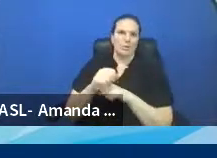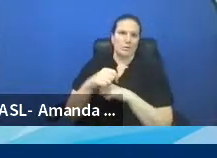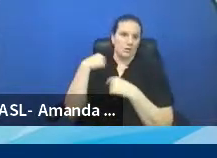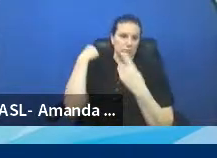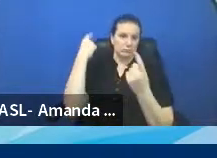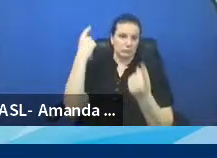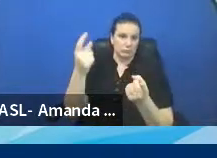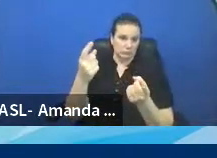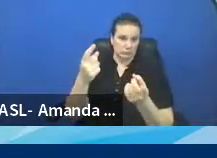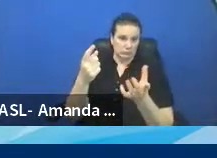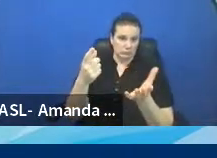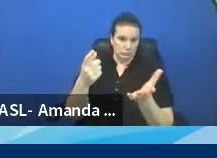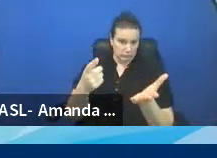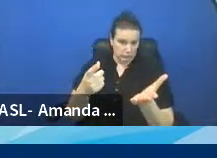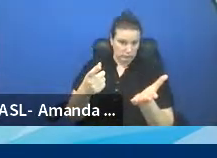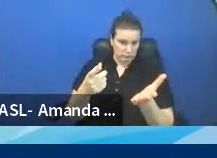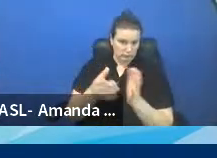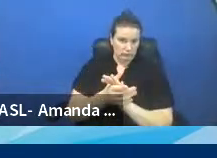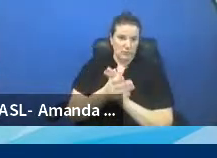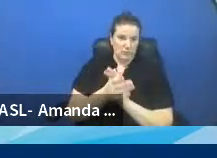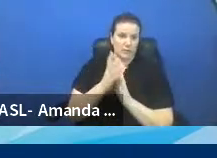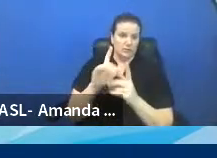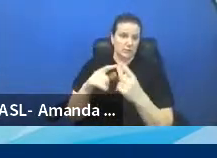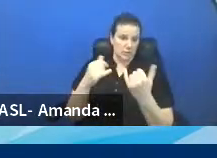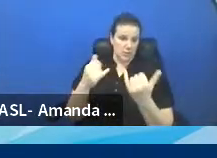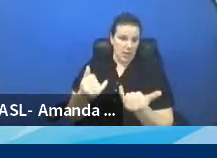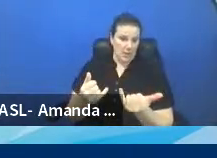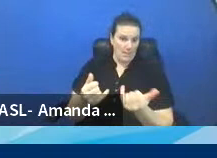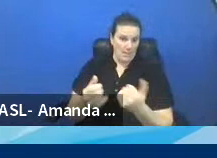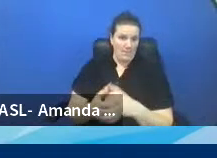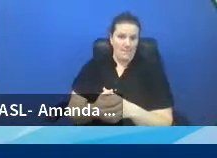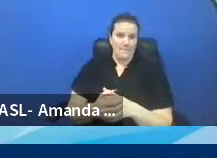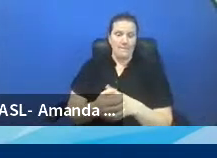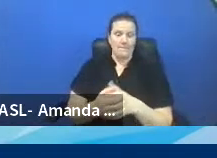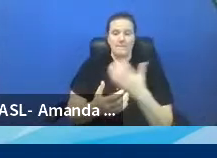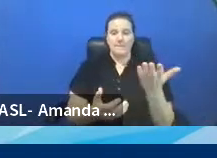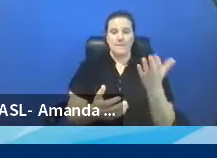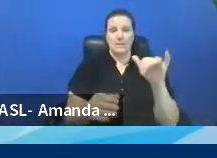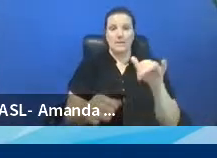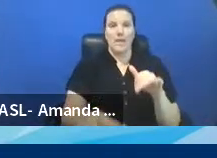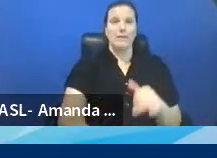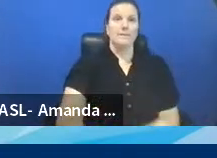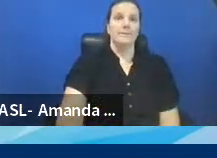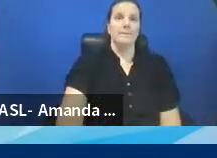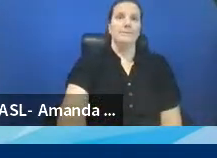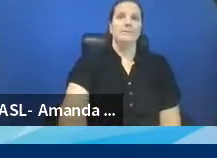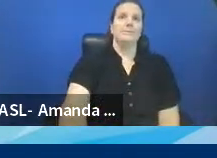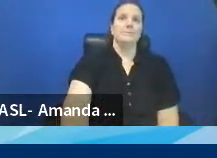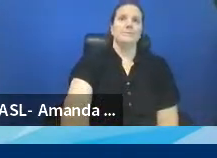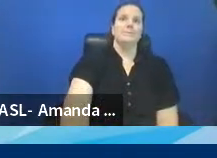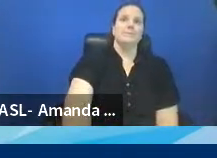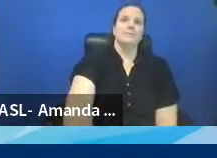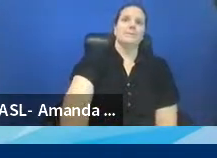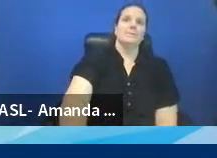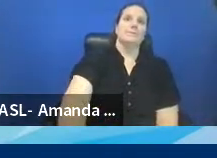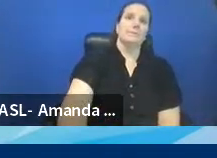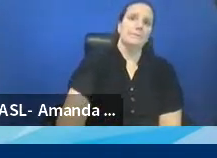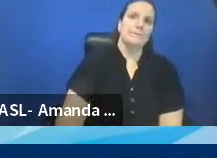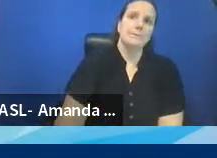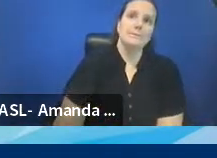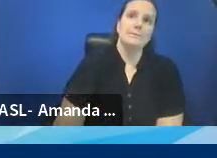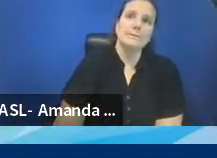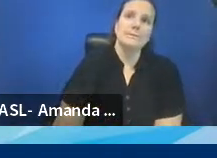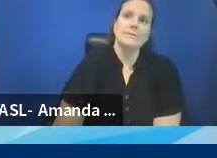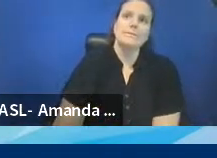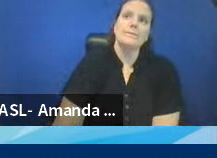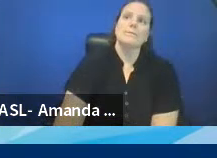find till now. So maybe that kind of reporting back and forth will help clarify that for us when